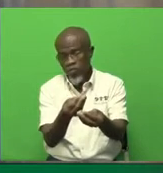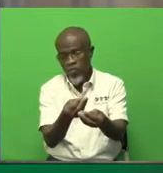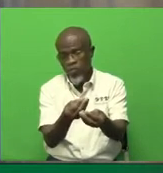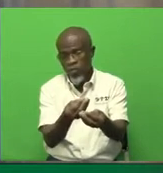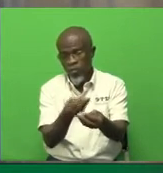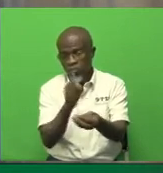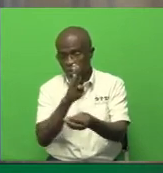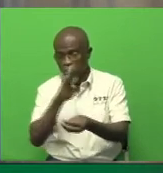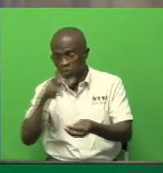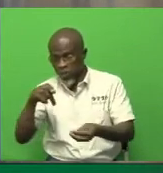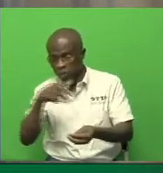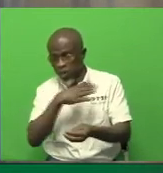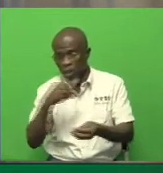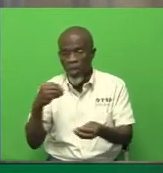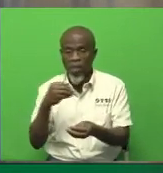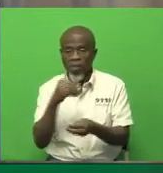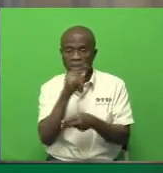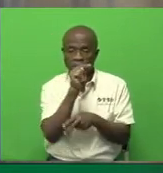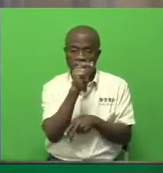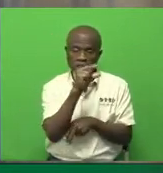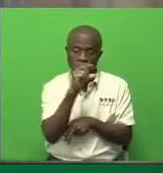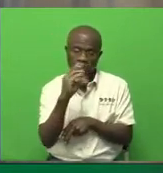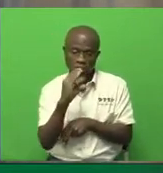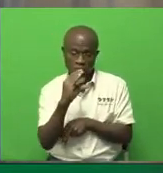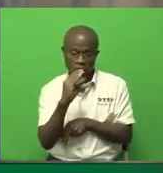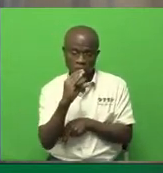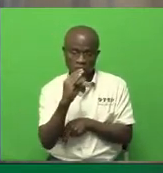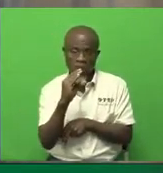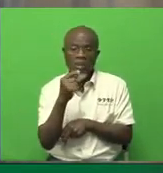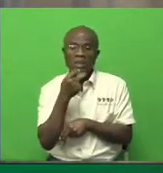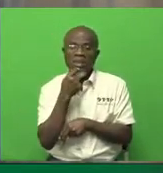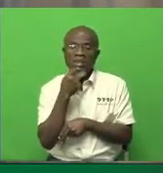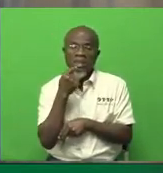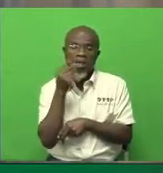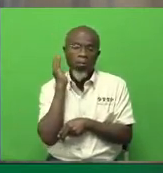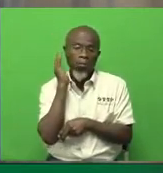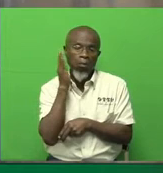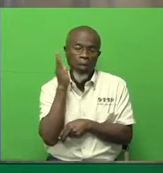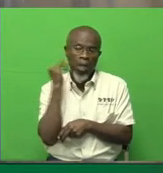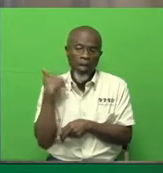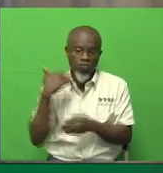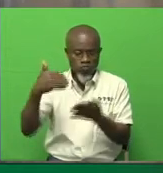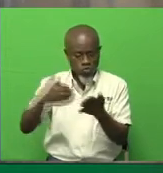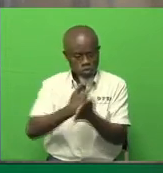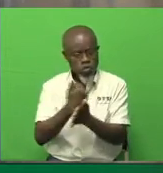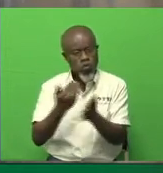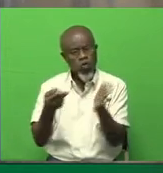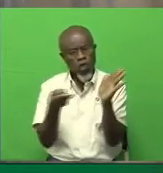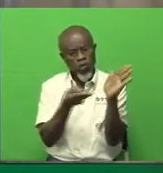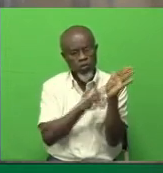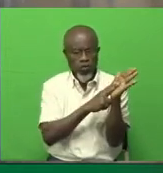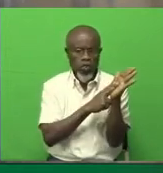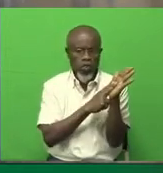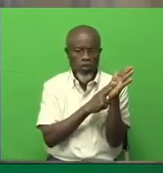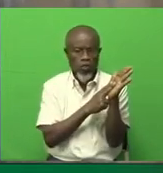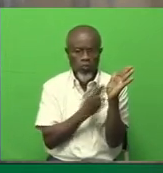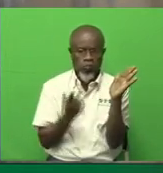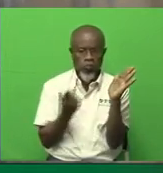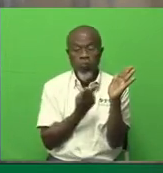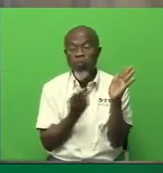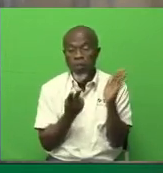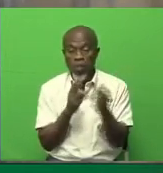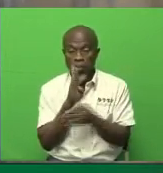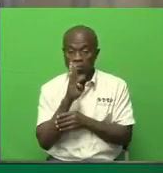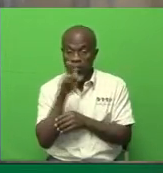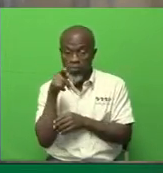announced a new gas supply contract what an amazing coincidence on the same day Bibi announced